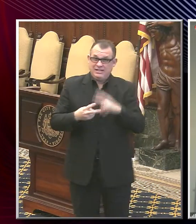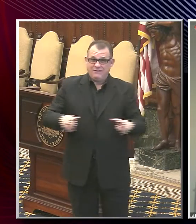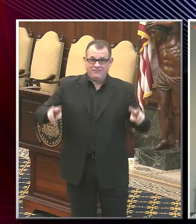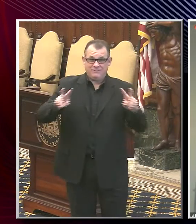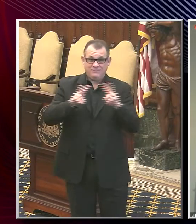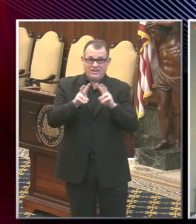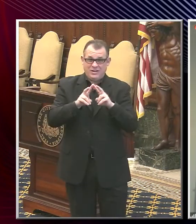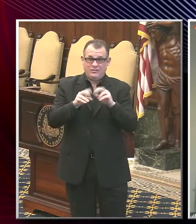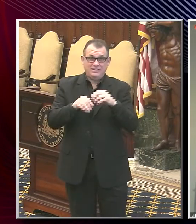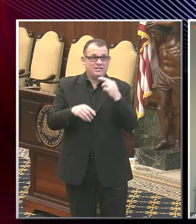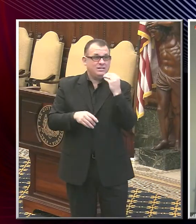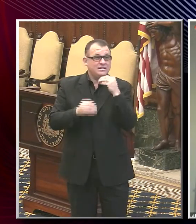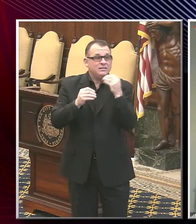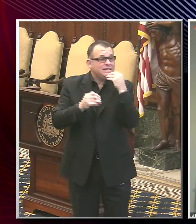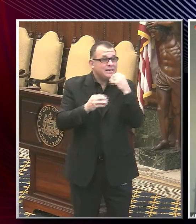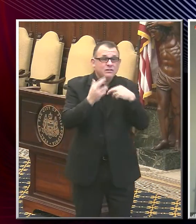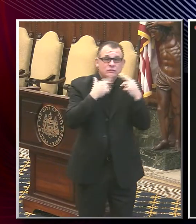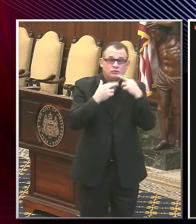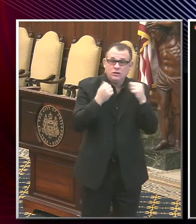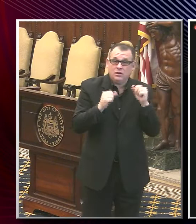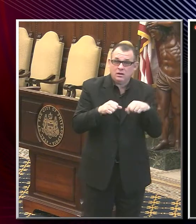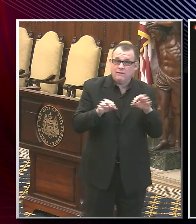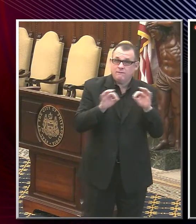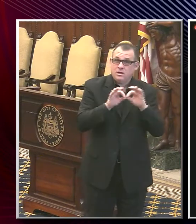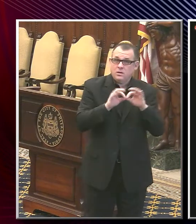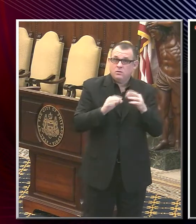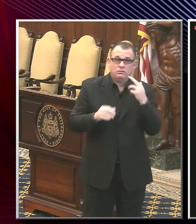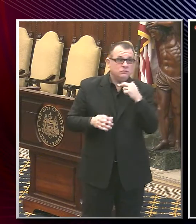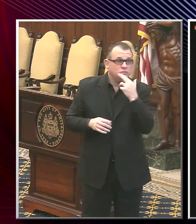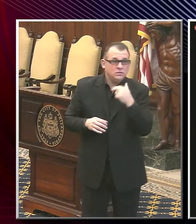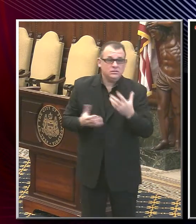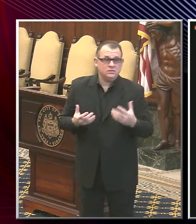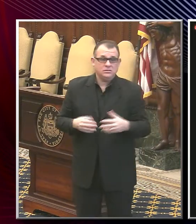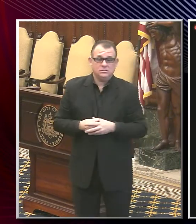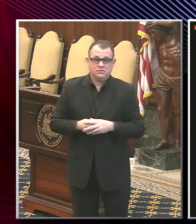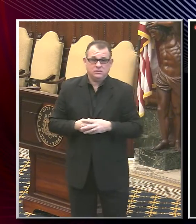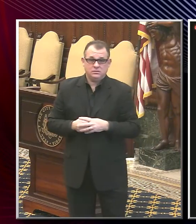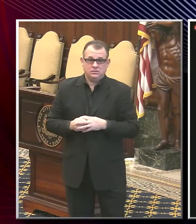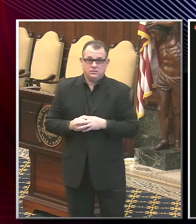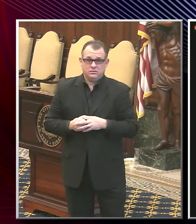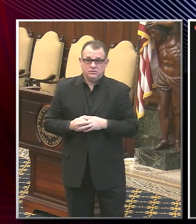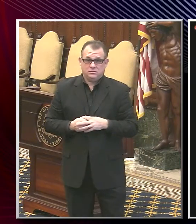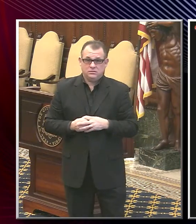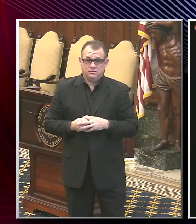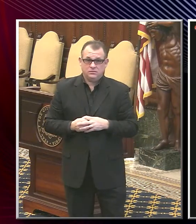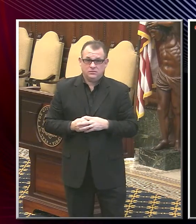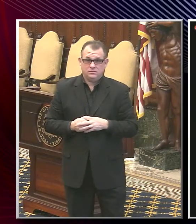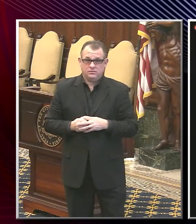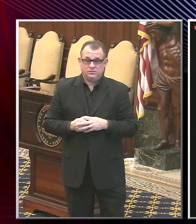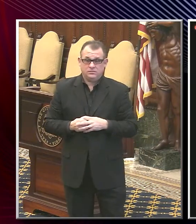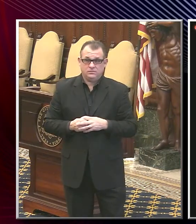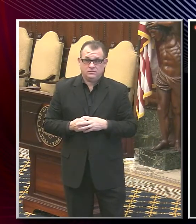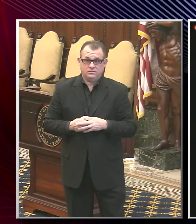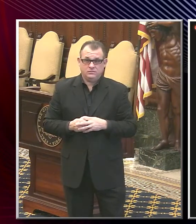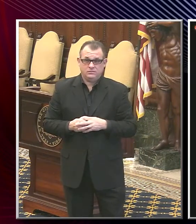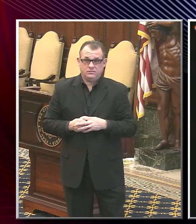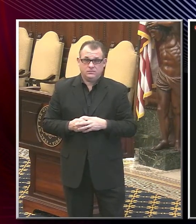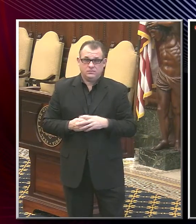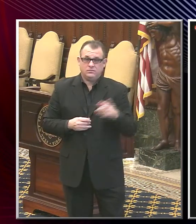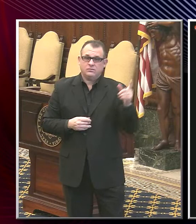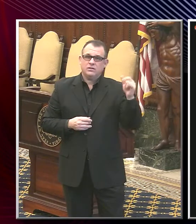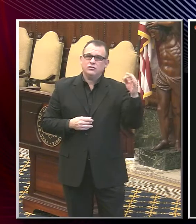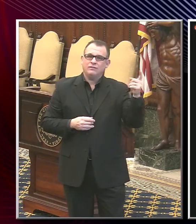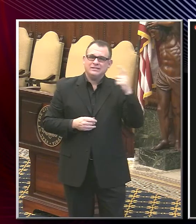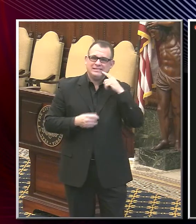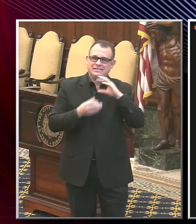value of eating there being worth the risk. All right, and then last question is just kind of what